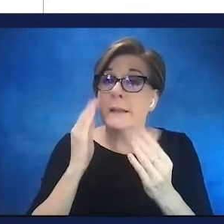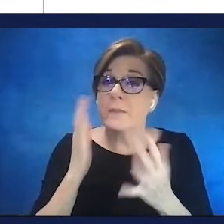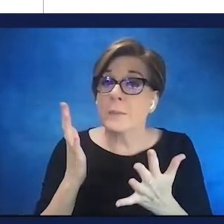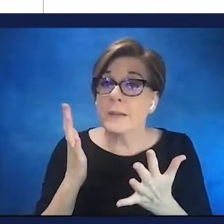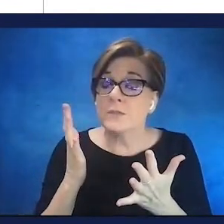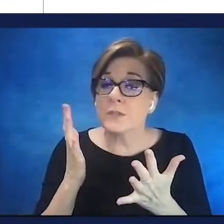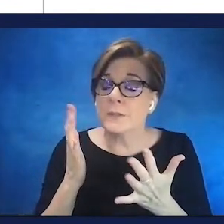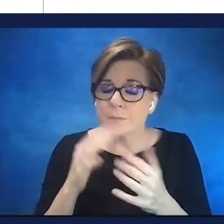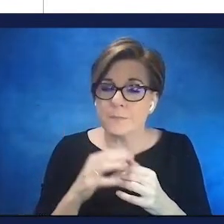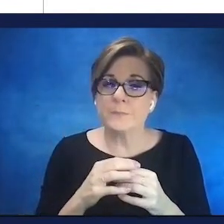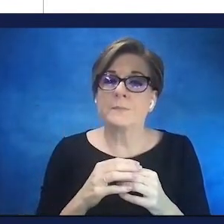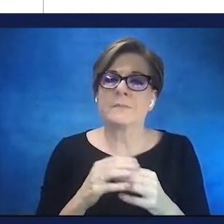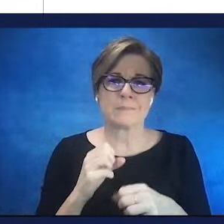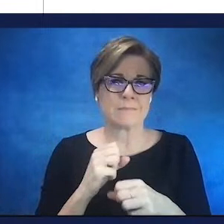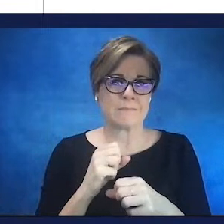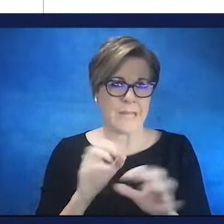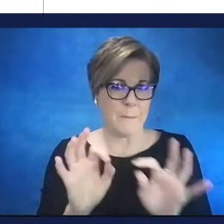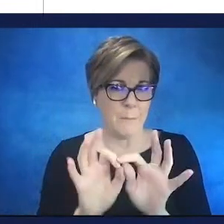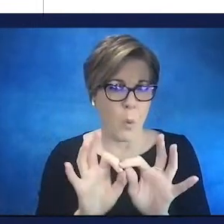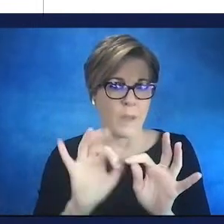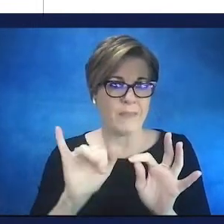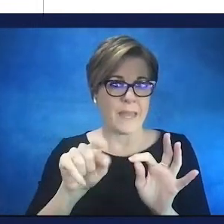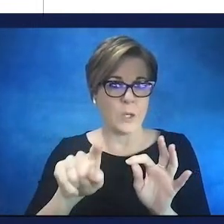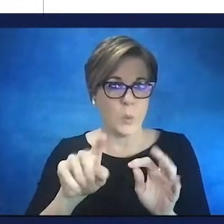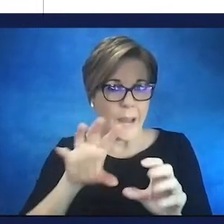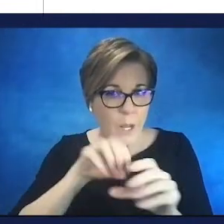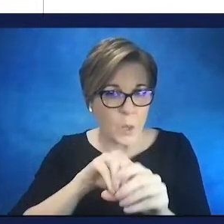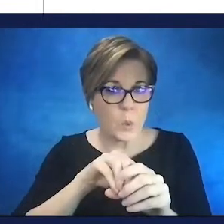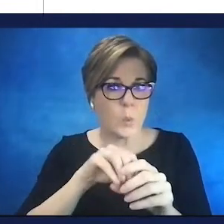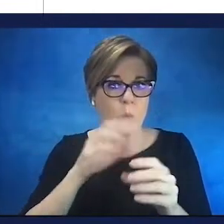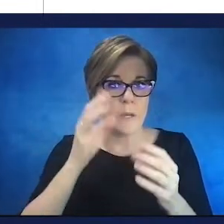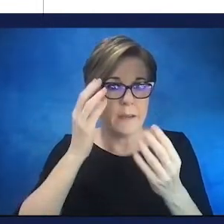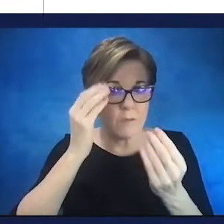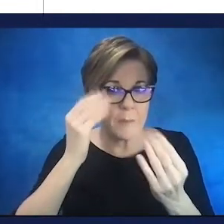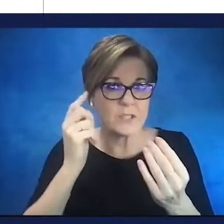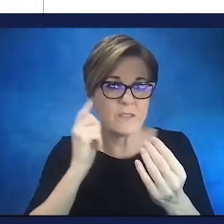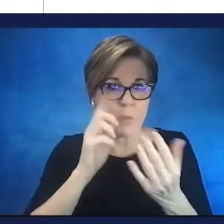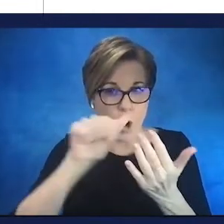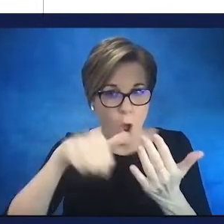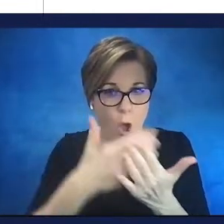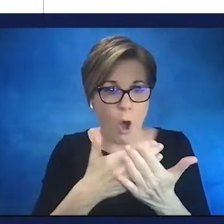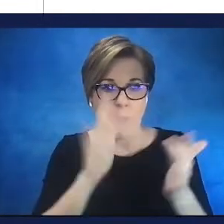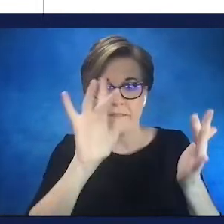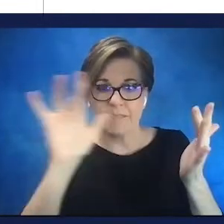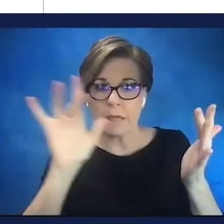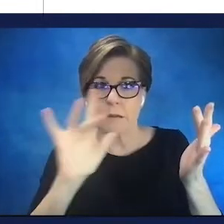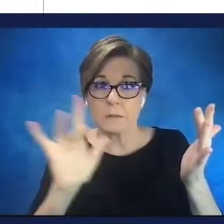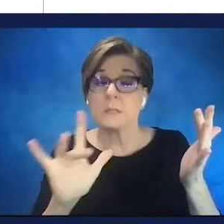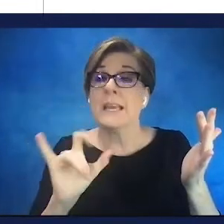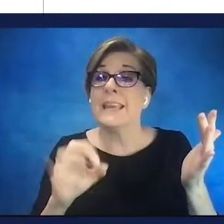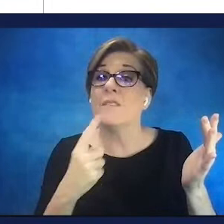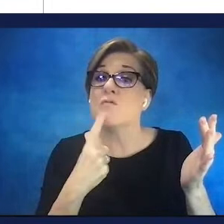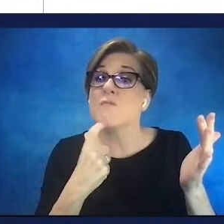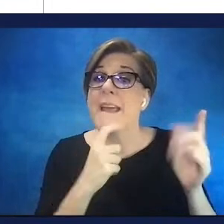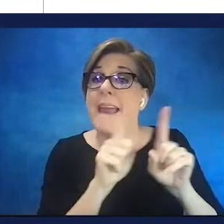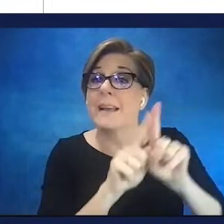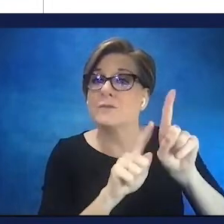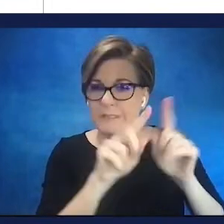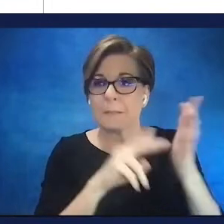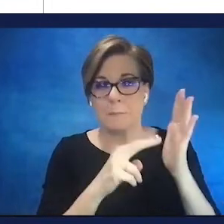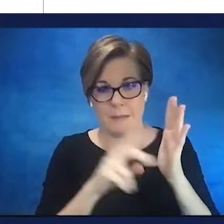information. Now, please make sure to provide information in all the required fields, which are noted with the red